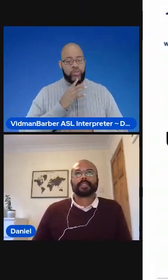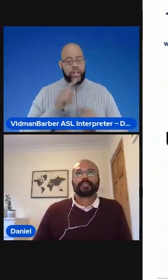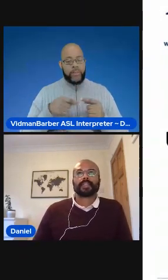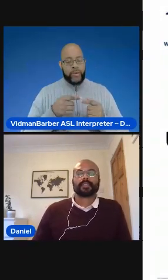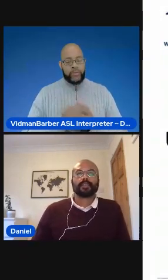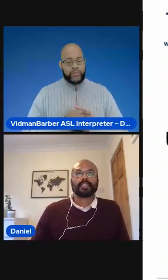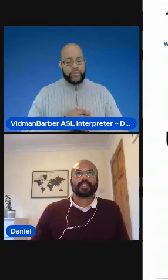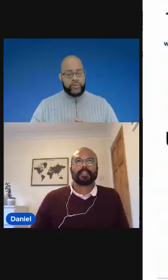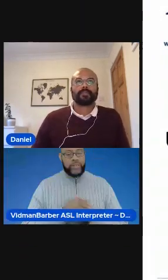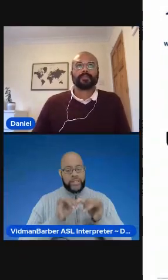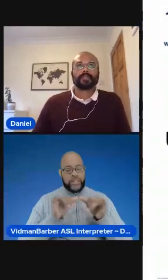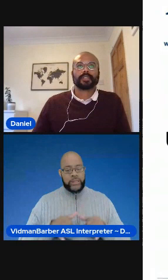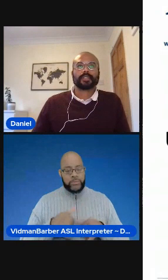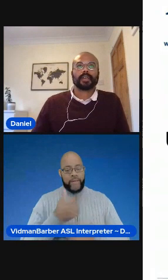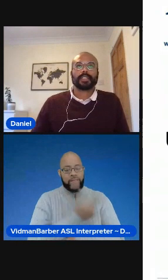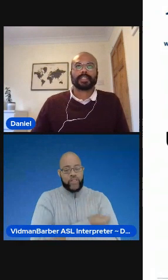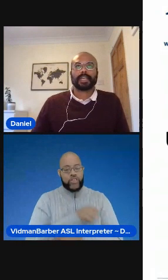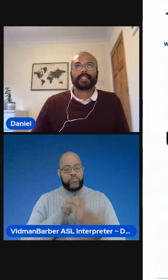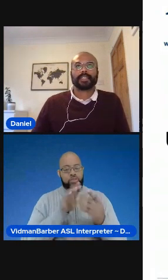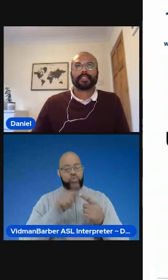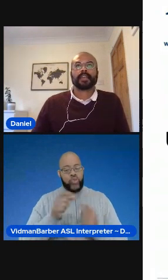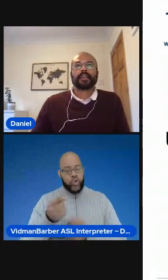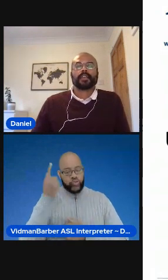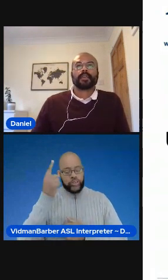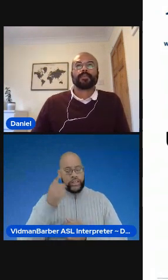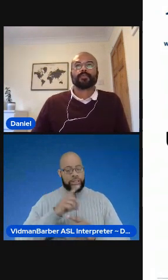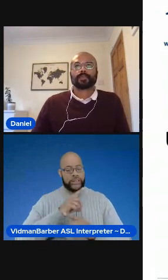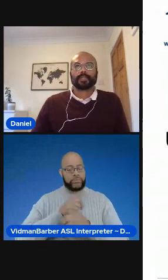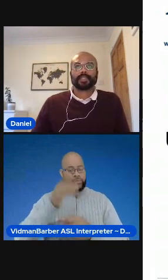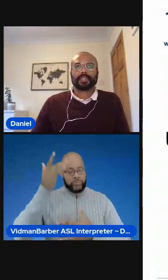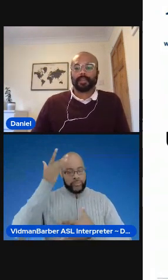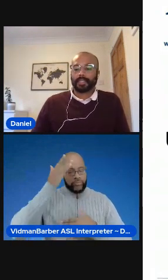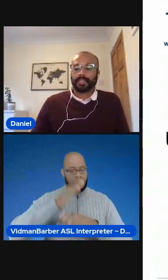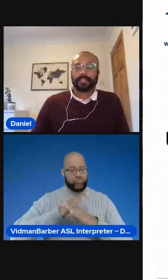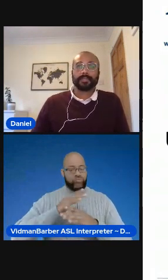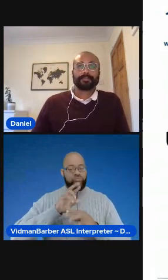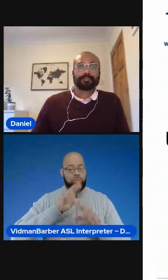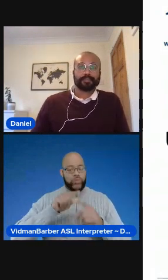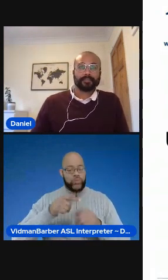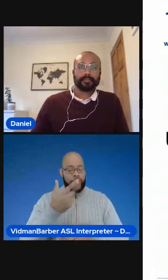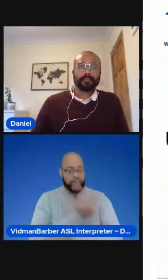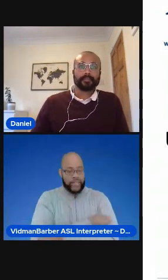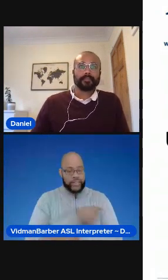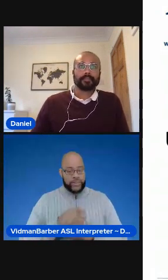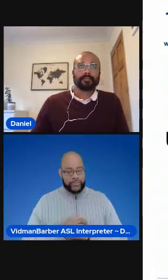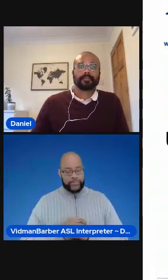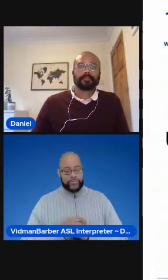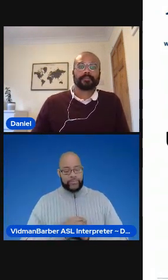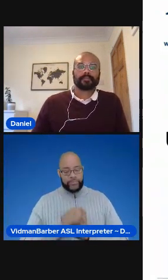about systems vaccinology and approach to understanding immune responses to vaccines.